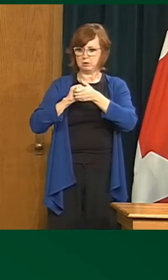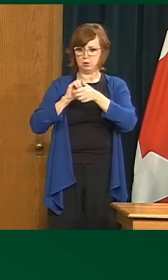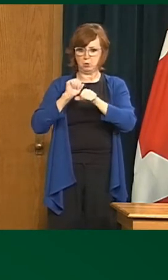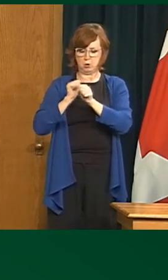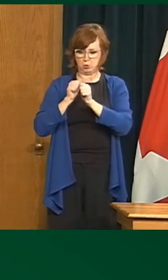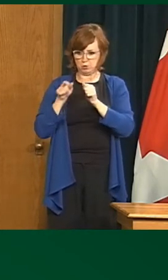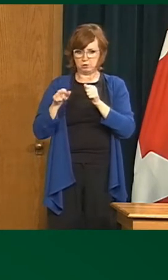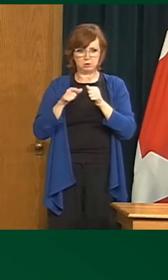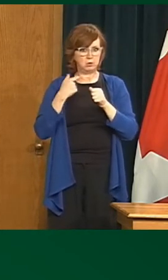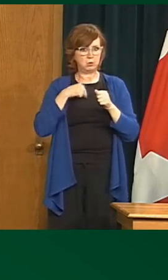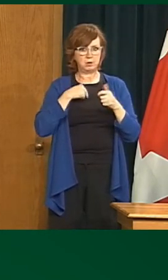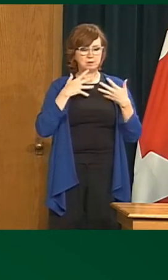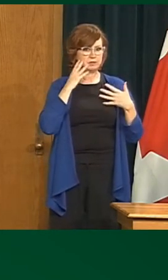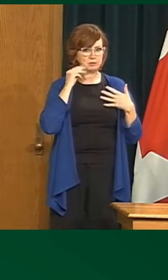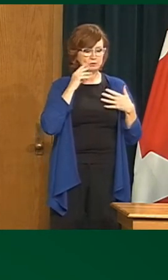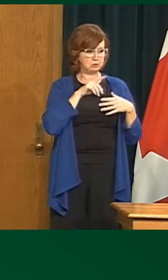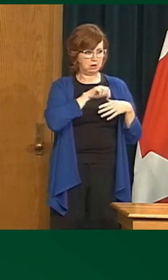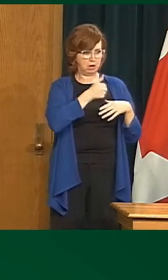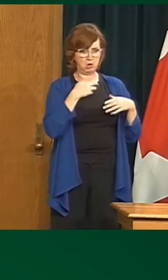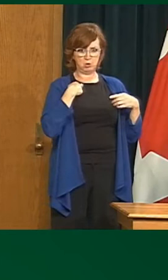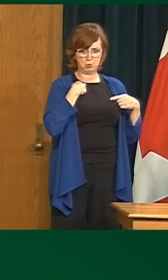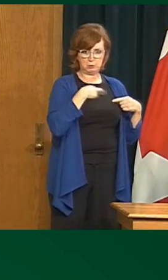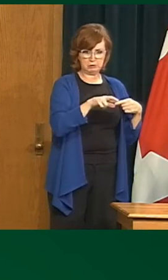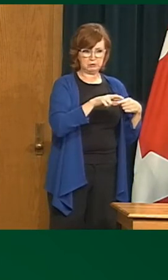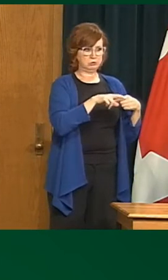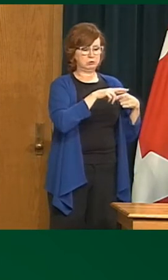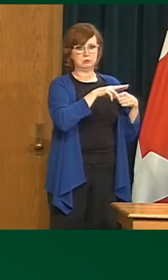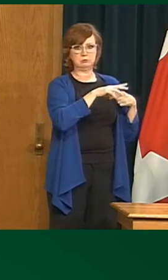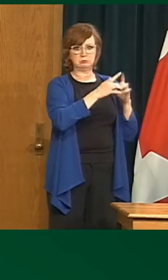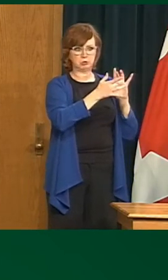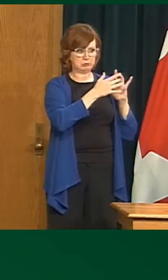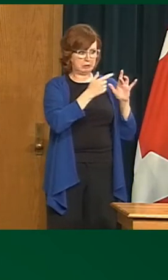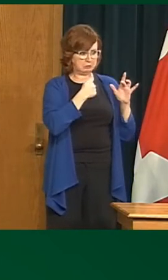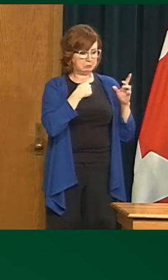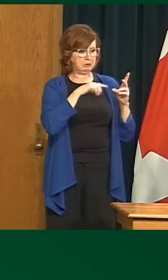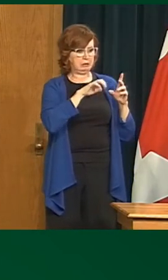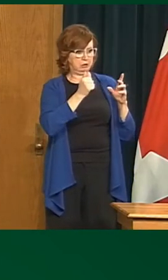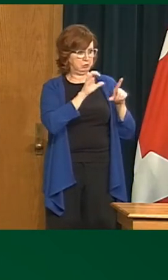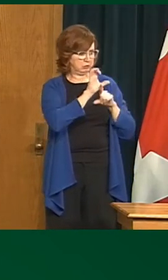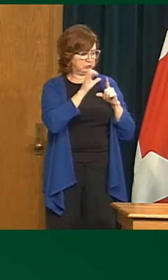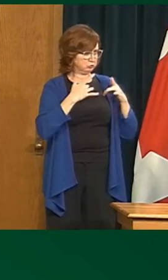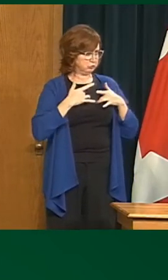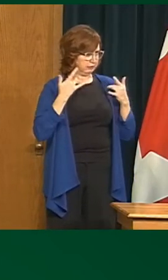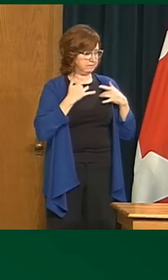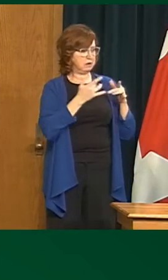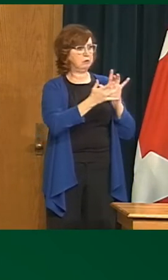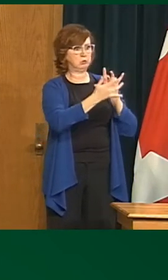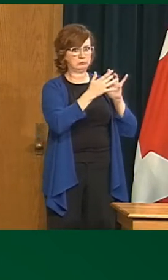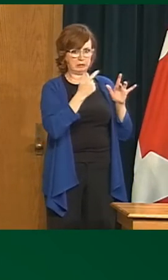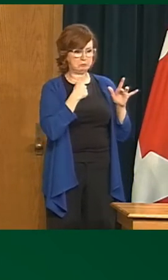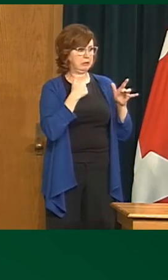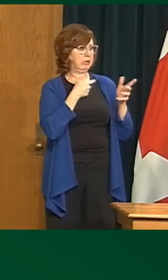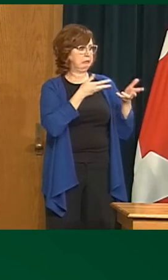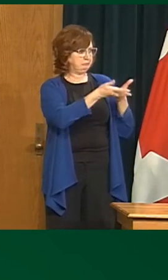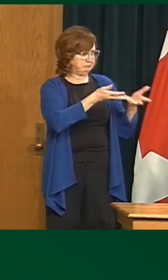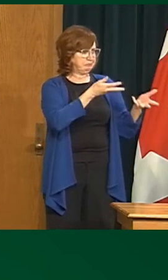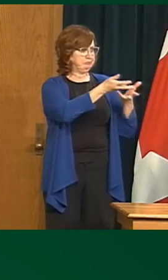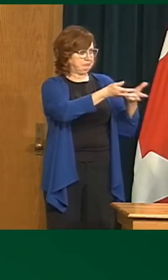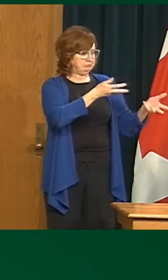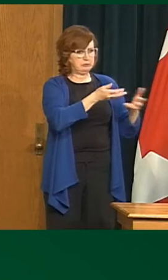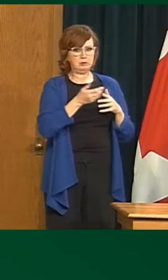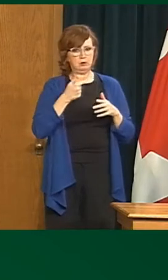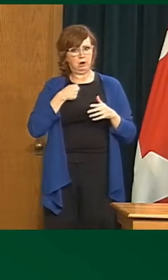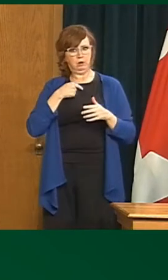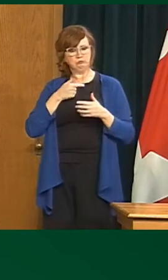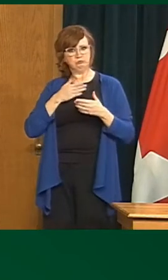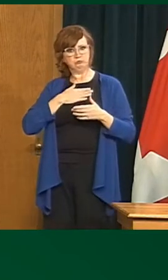events and gatherings, on how we can do better by serving our people, but by also ensuring that